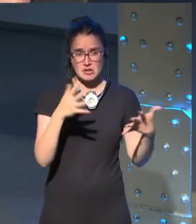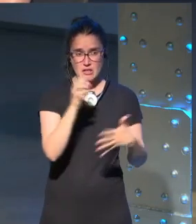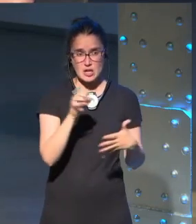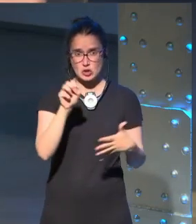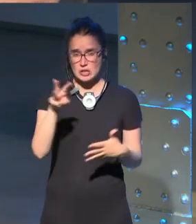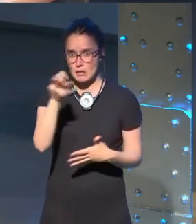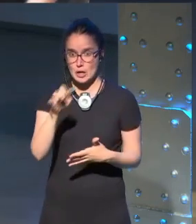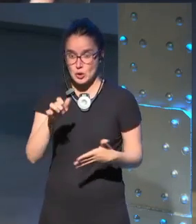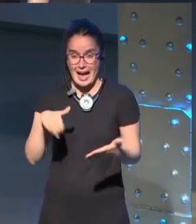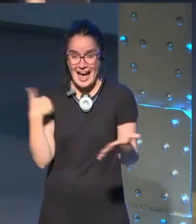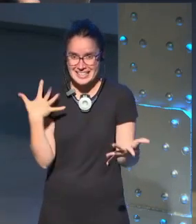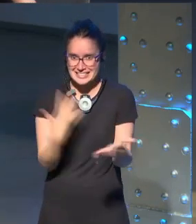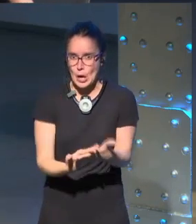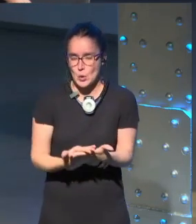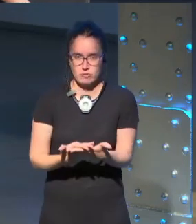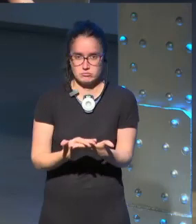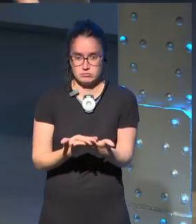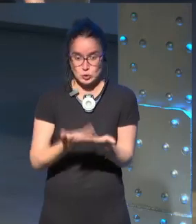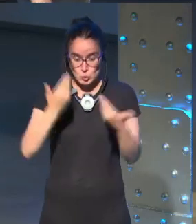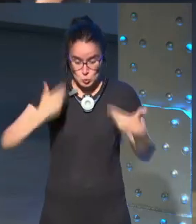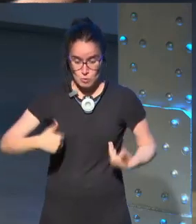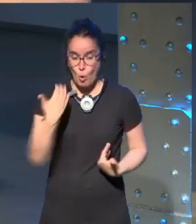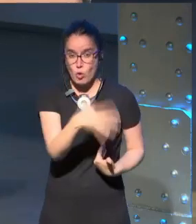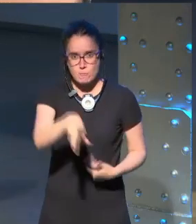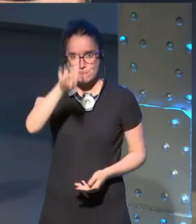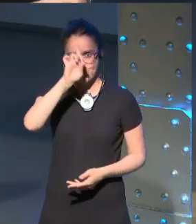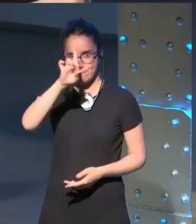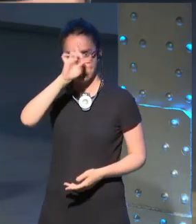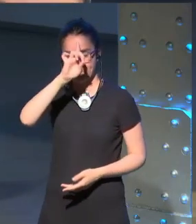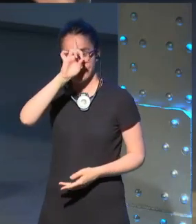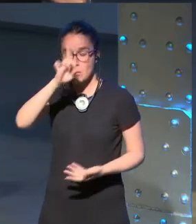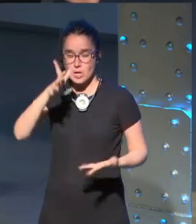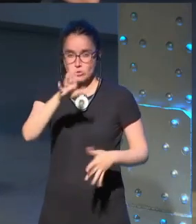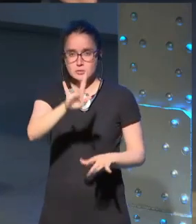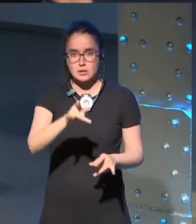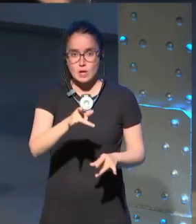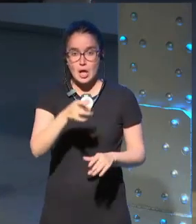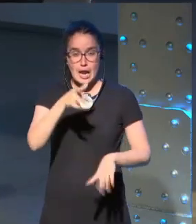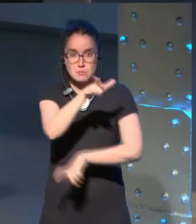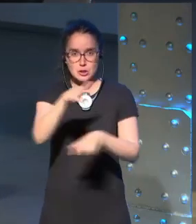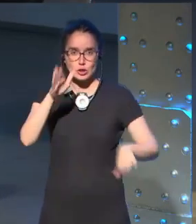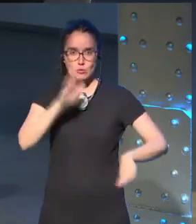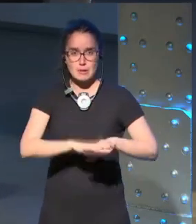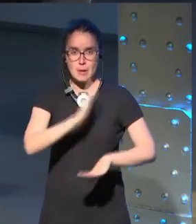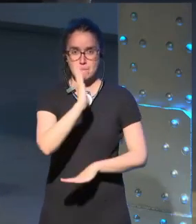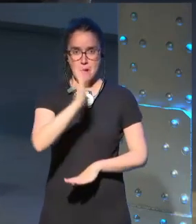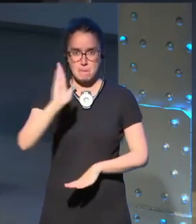between 10 or 12 years that she disappeared. Her corpse has never been found. But